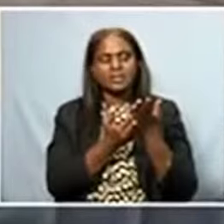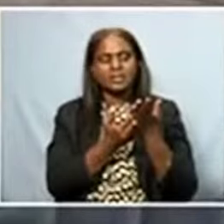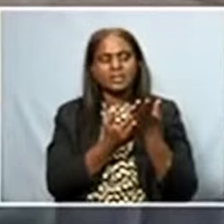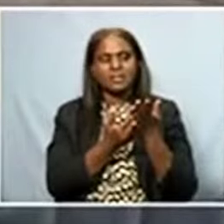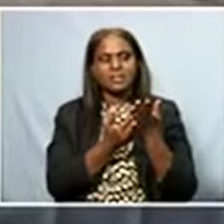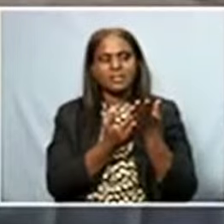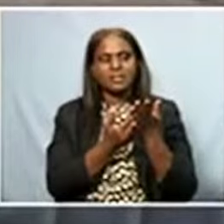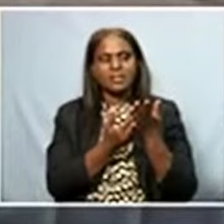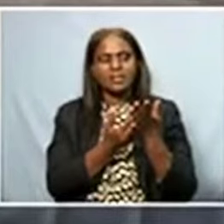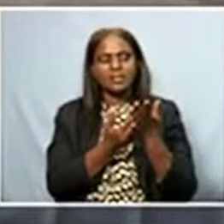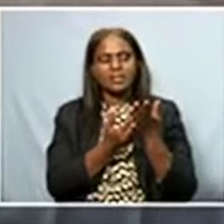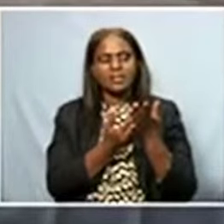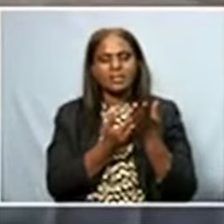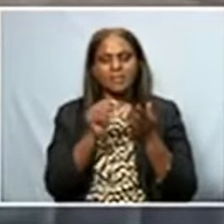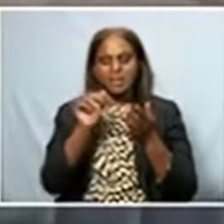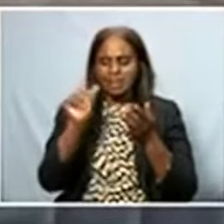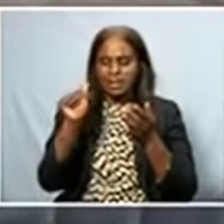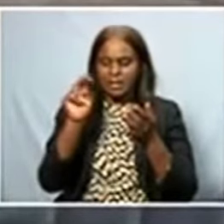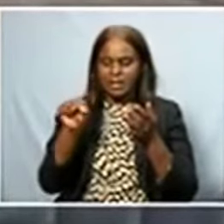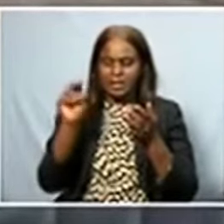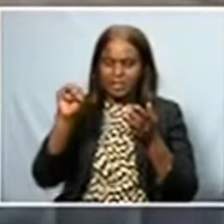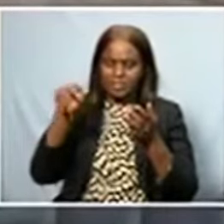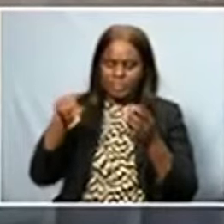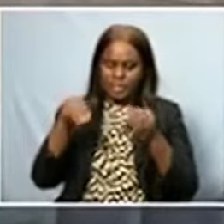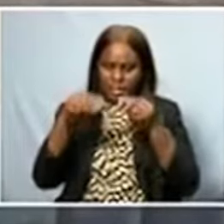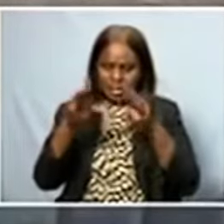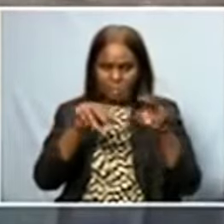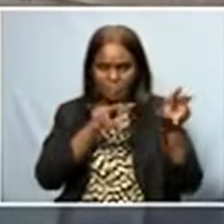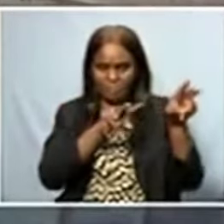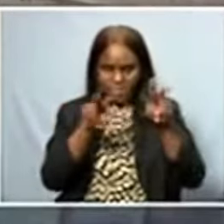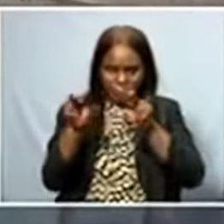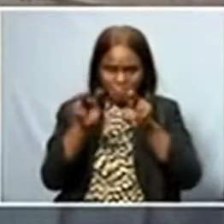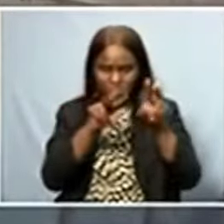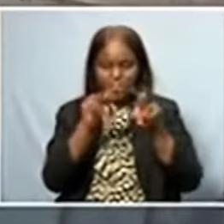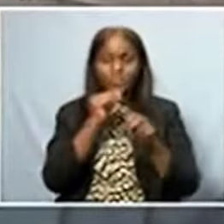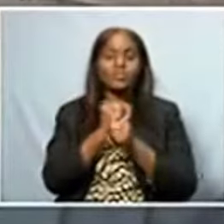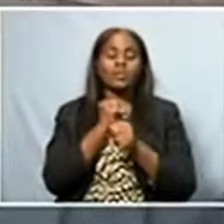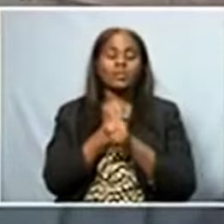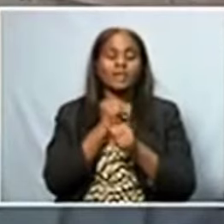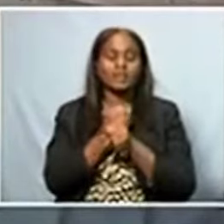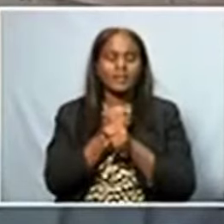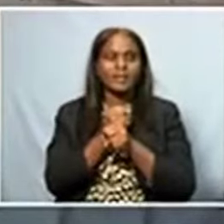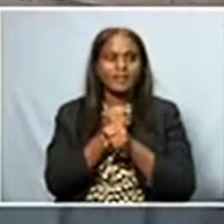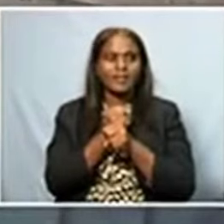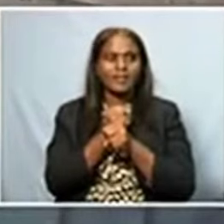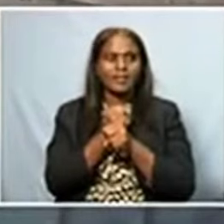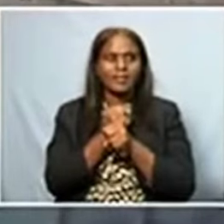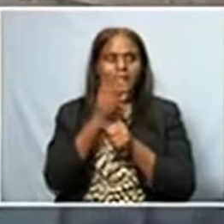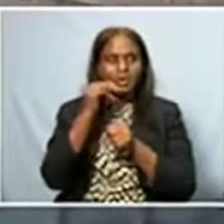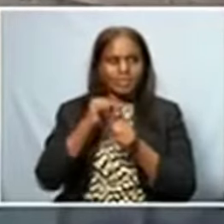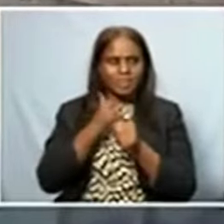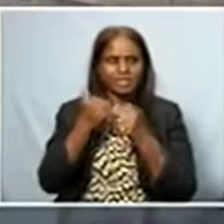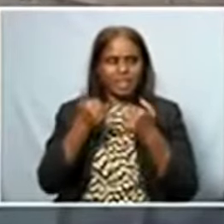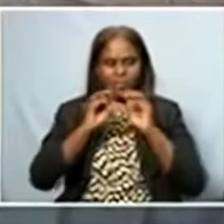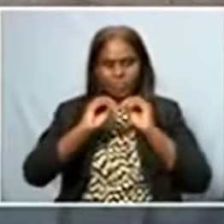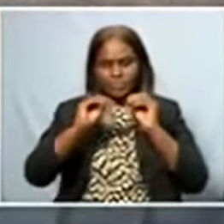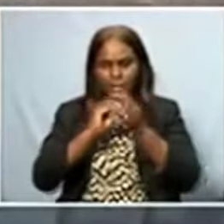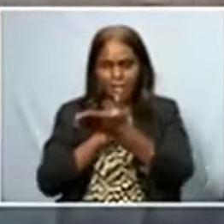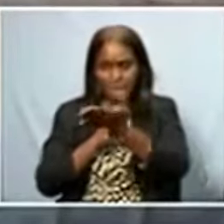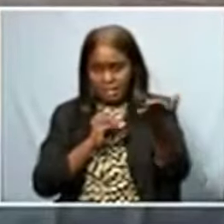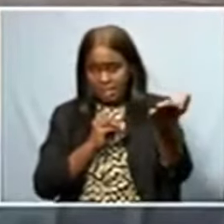an MP offering incredible oversight functions. That's what we are trying to teach these